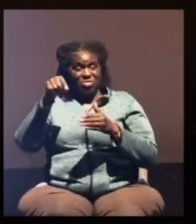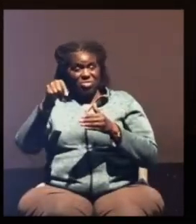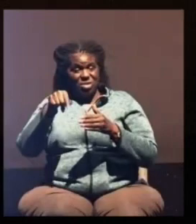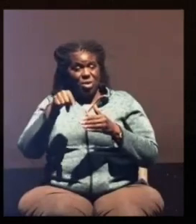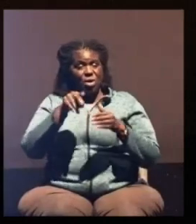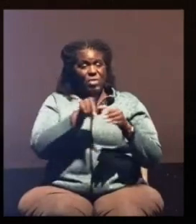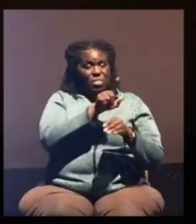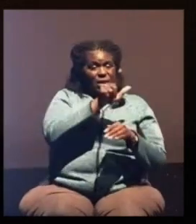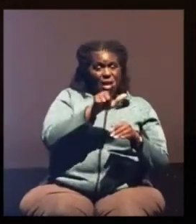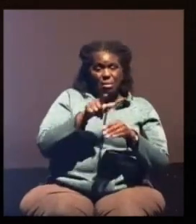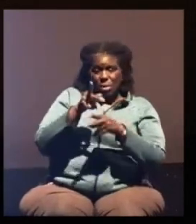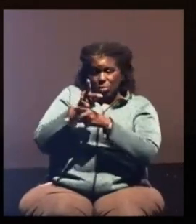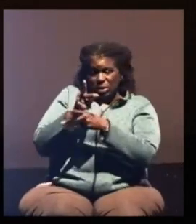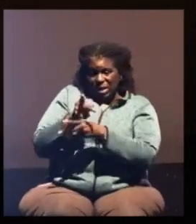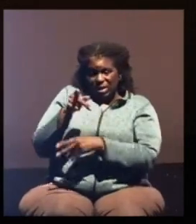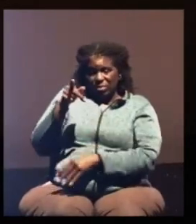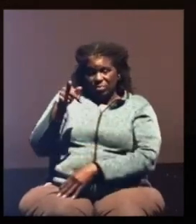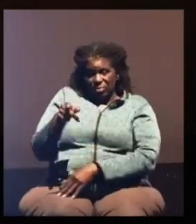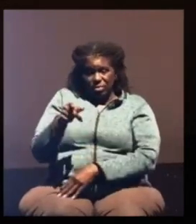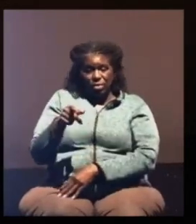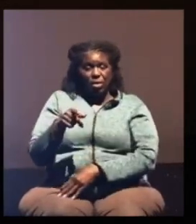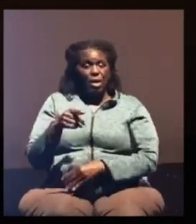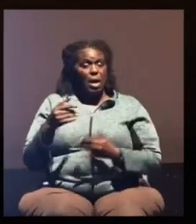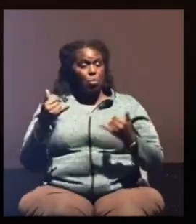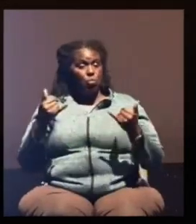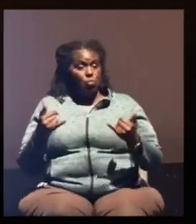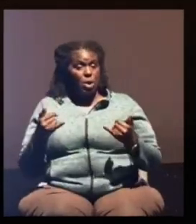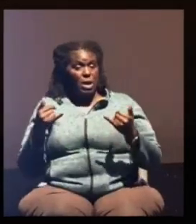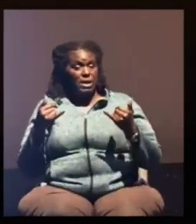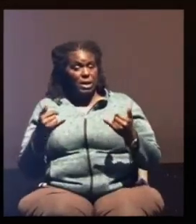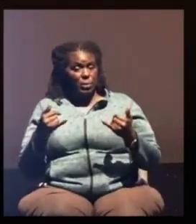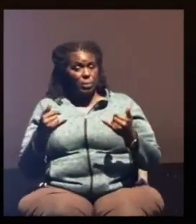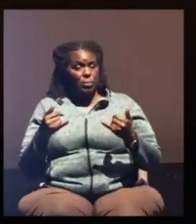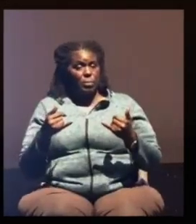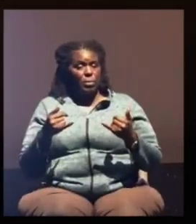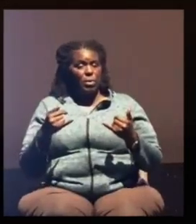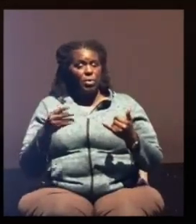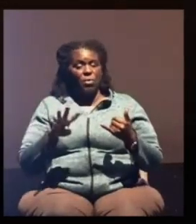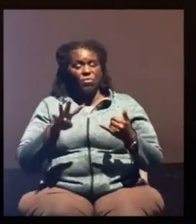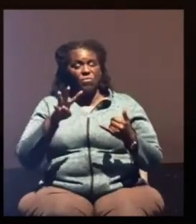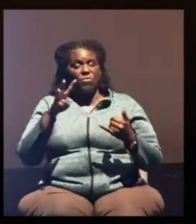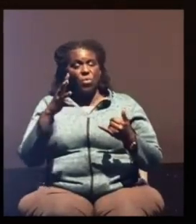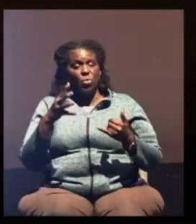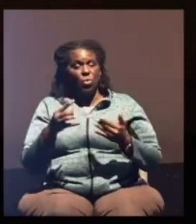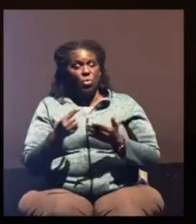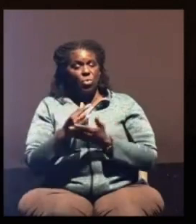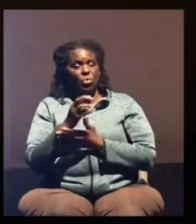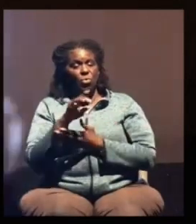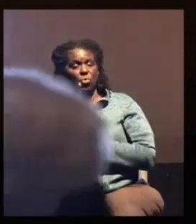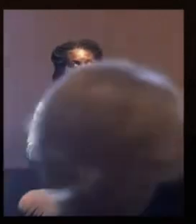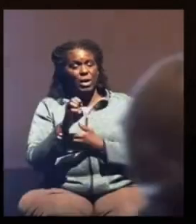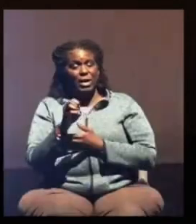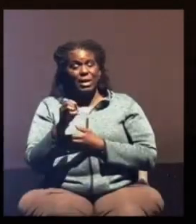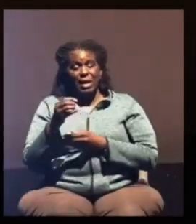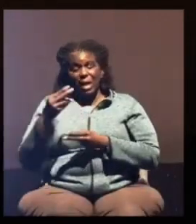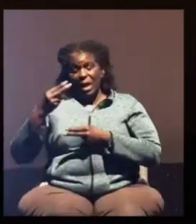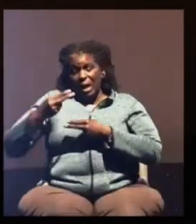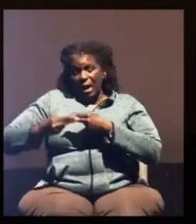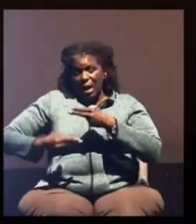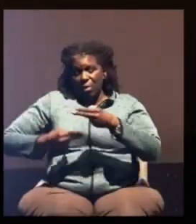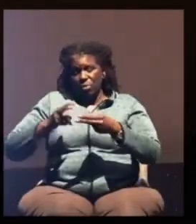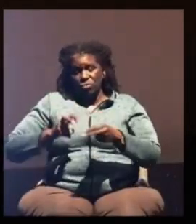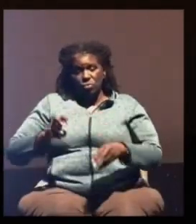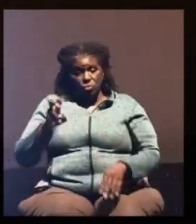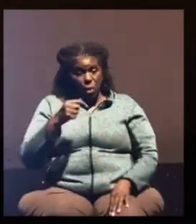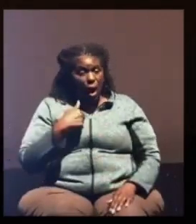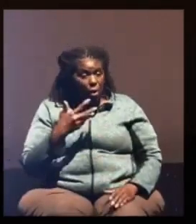to watch. And for current status, you've got this fourth grade heritage tour, which I would love to go